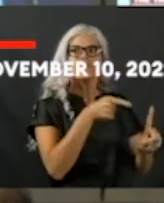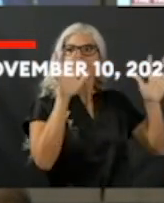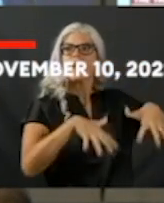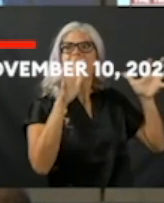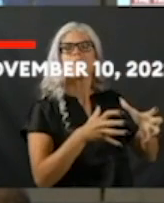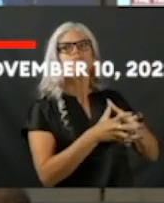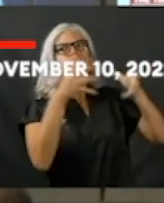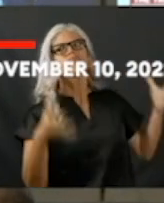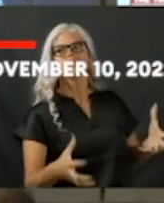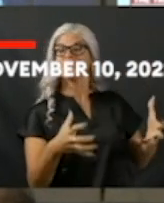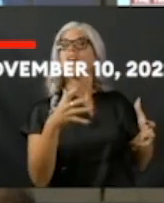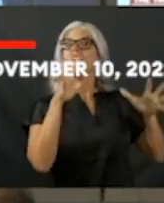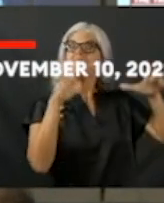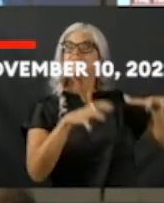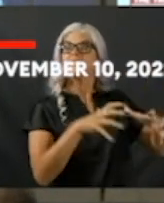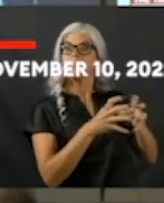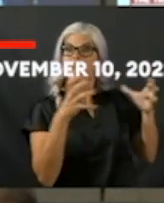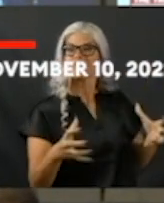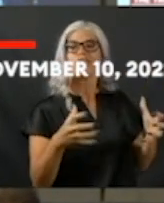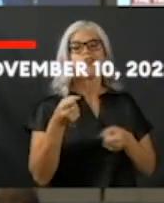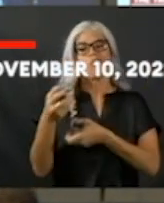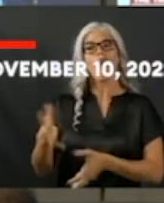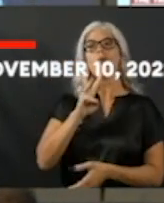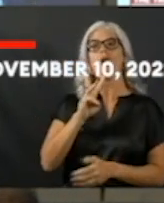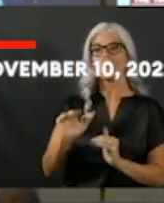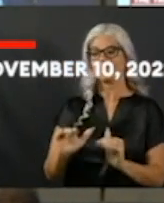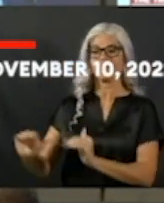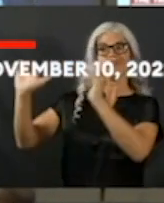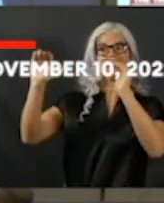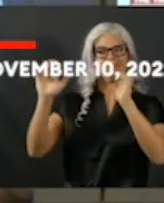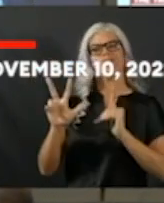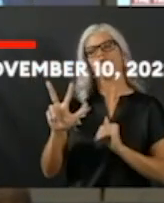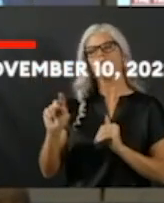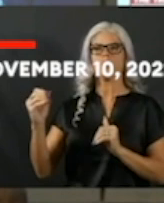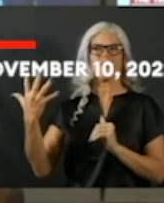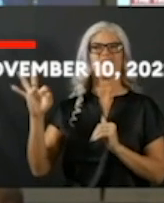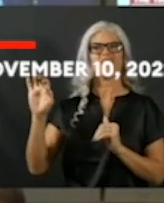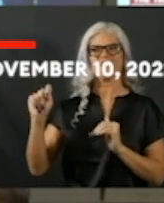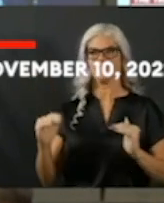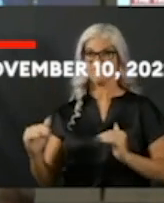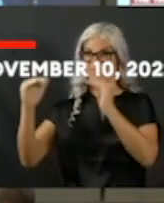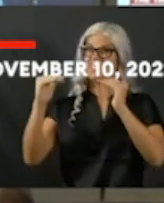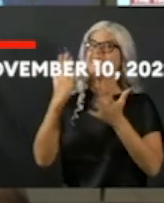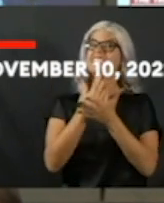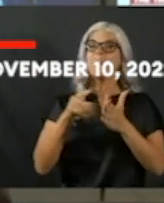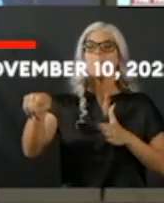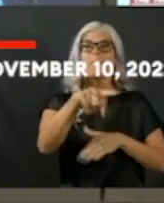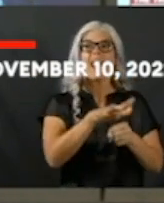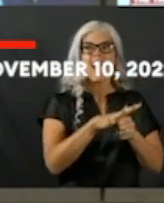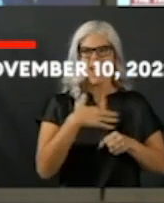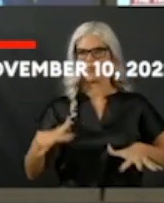have resulted in 3 to 5 foot of storm surge in some areas. We've also seen potential flash flooding. Impacts have